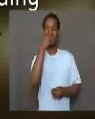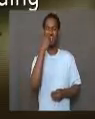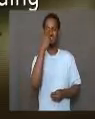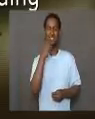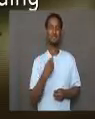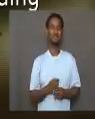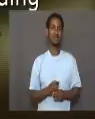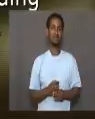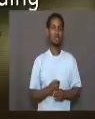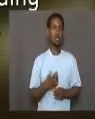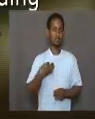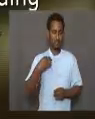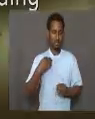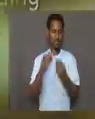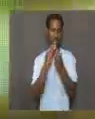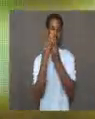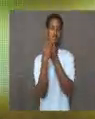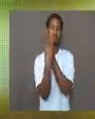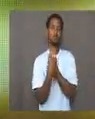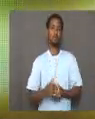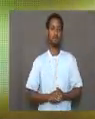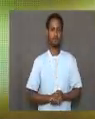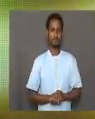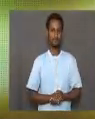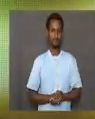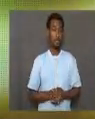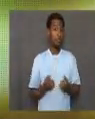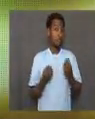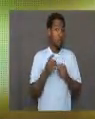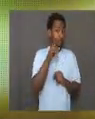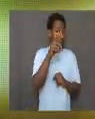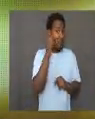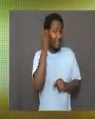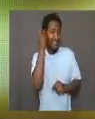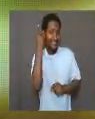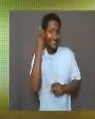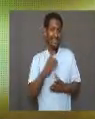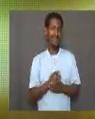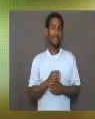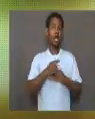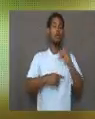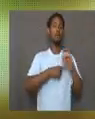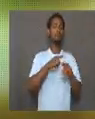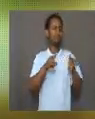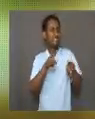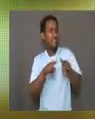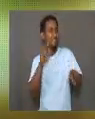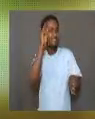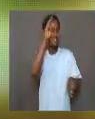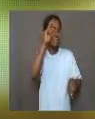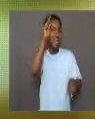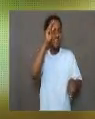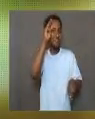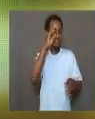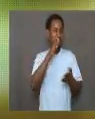customs regarding healthcare. The more you understand about the different